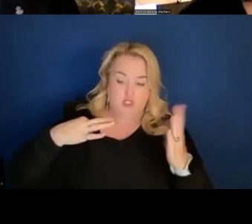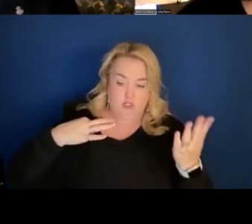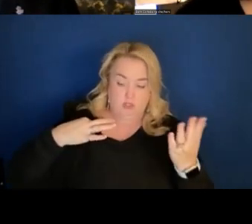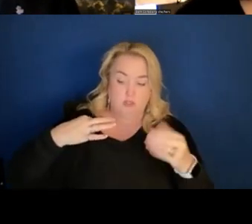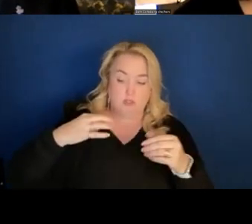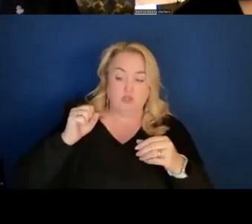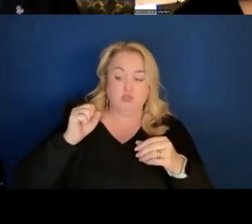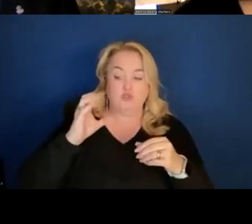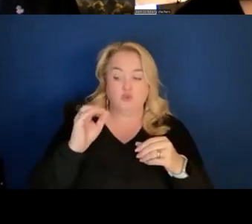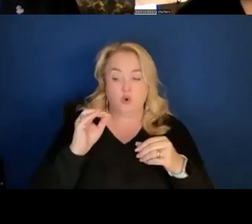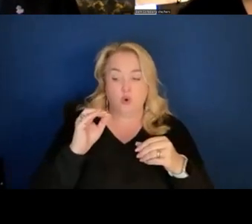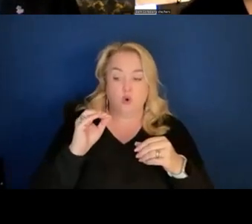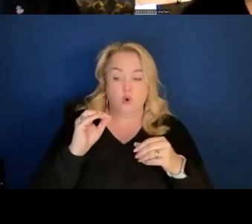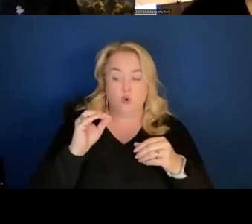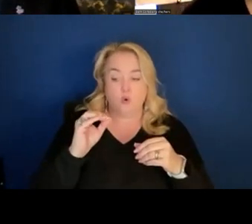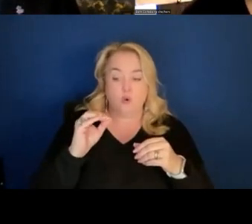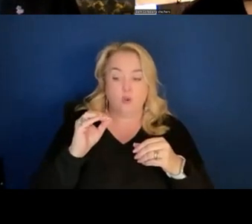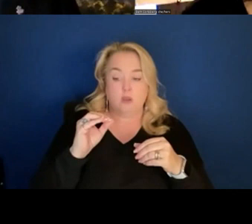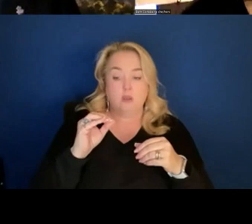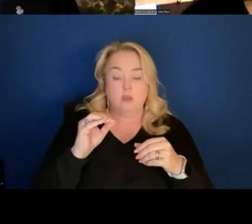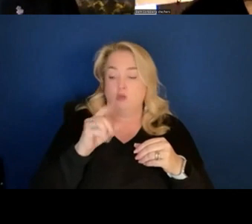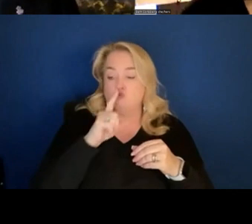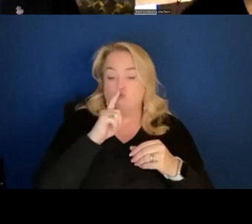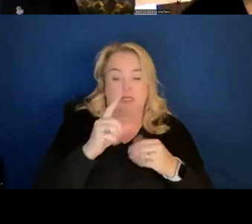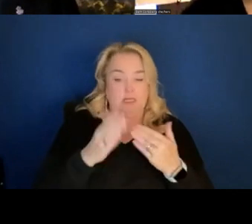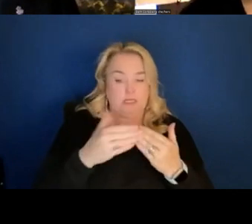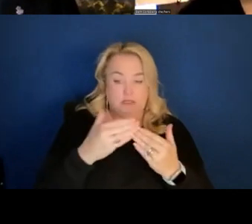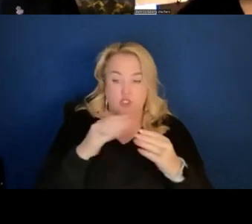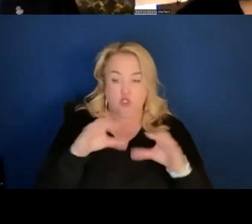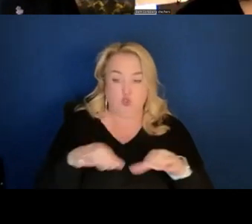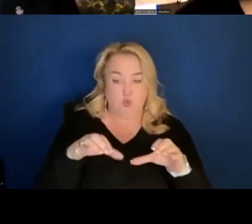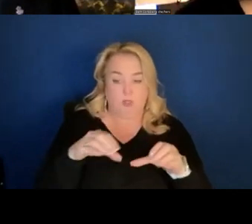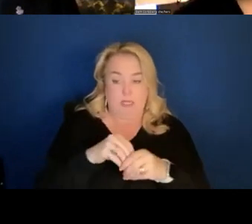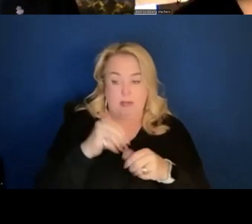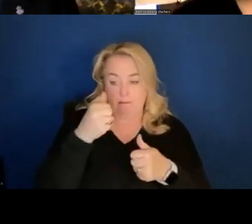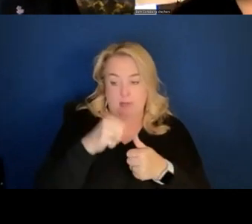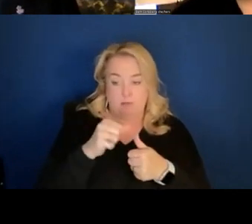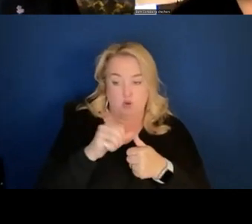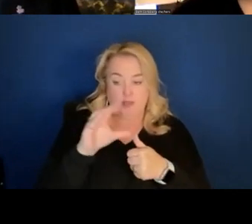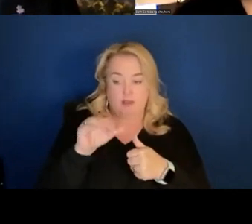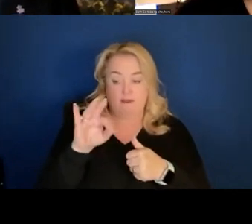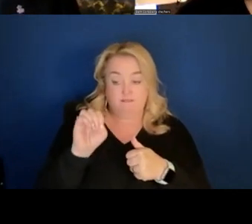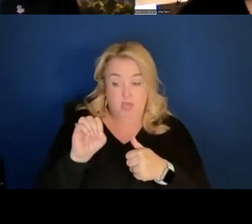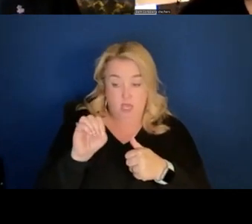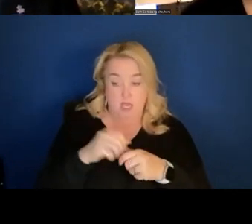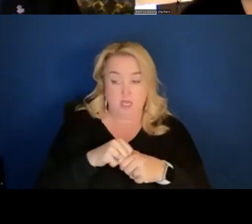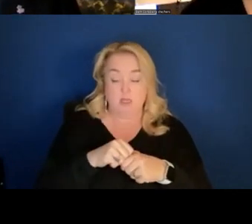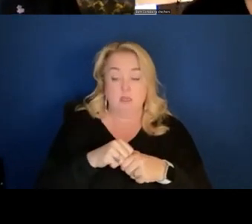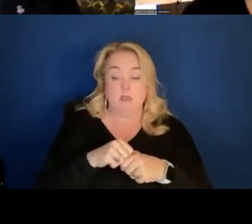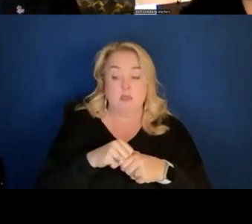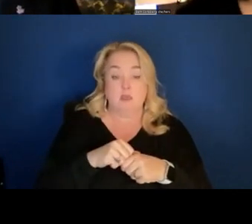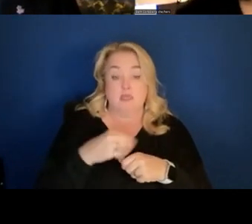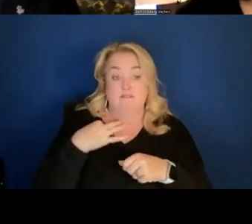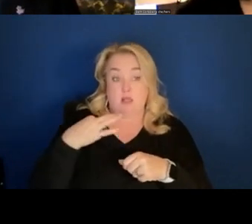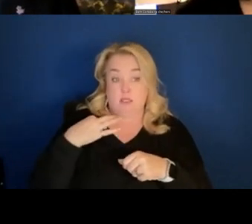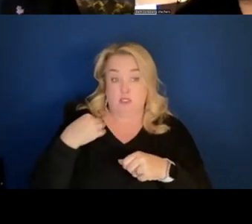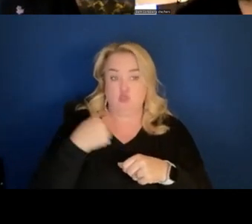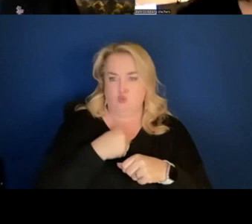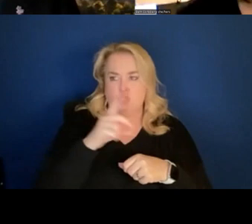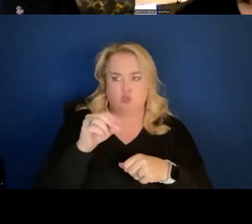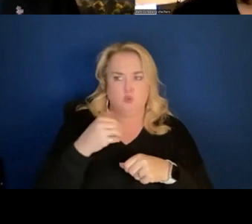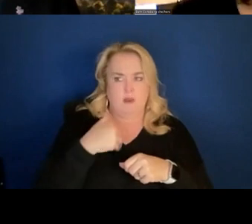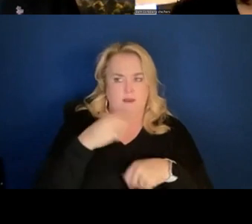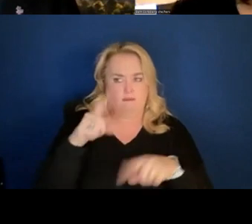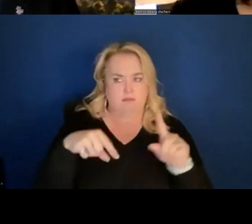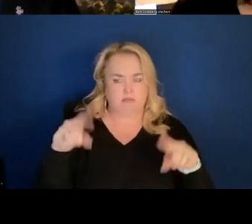well, but it's very easily done in a memory cafe. In fact, our volunteers, and we do have a